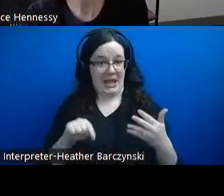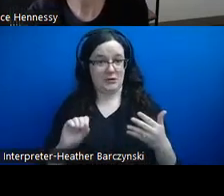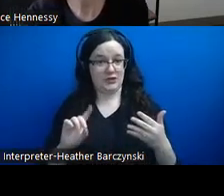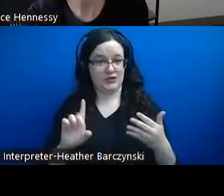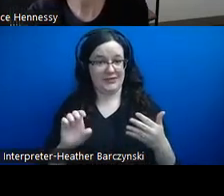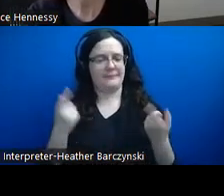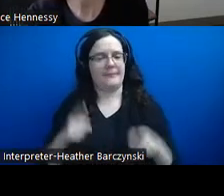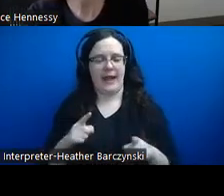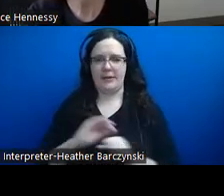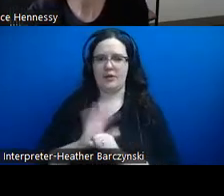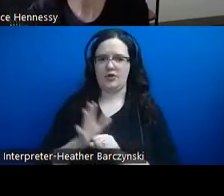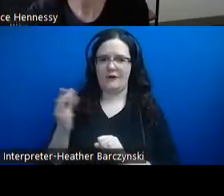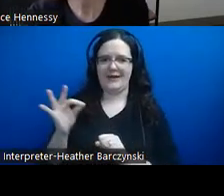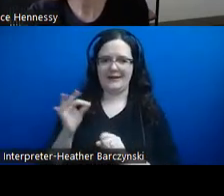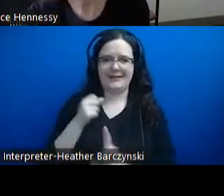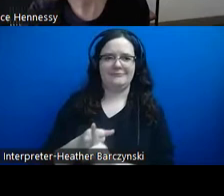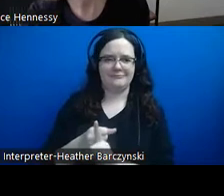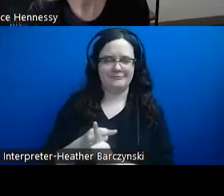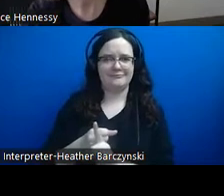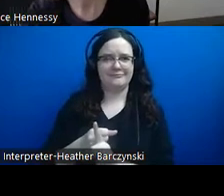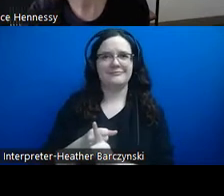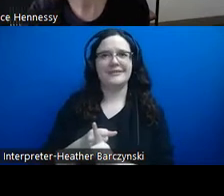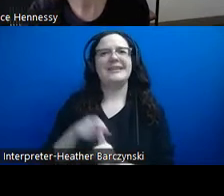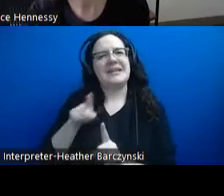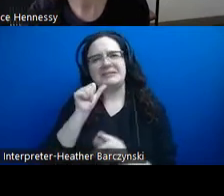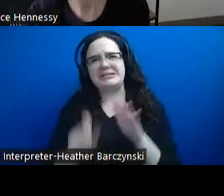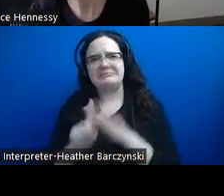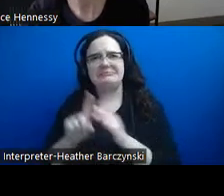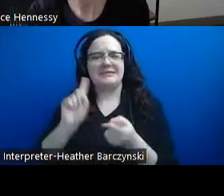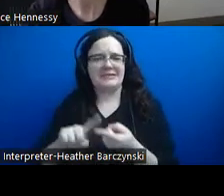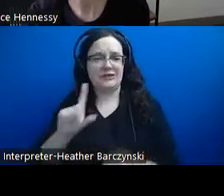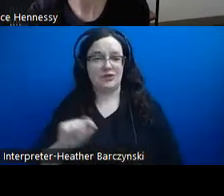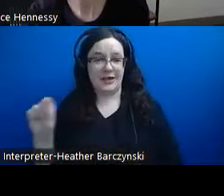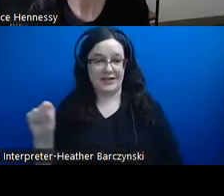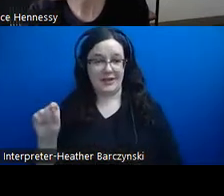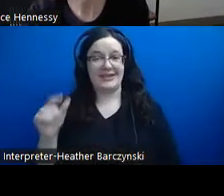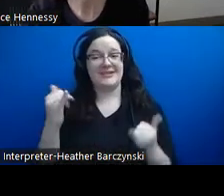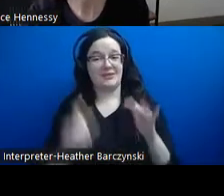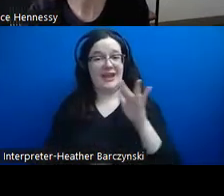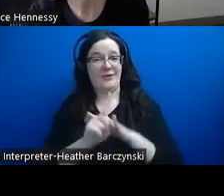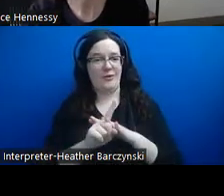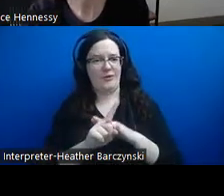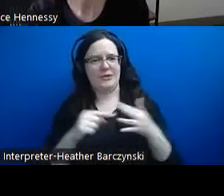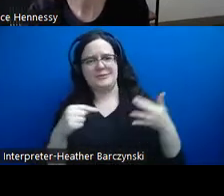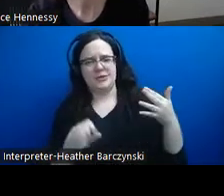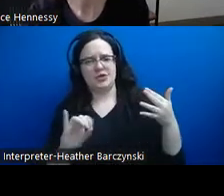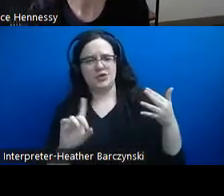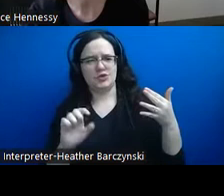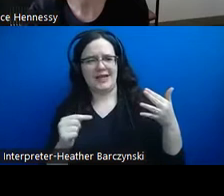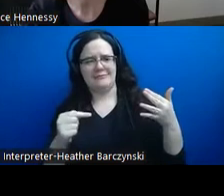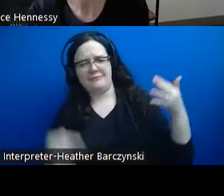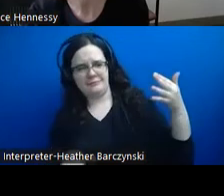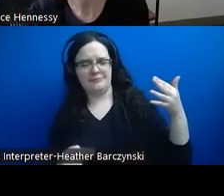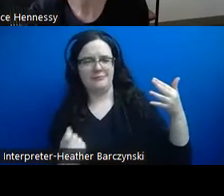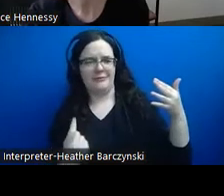see COVID-19, it doesn't appear before 2020. Suicide drops to the 11th leading cause in the United States